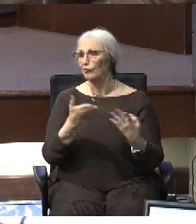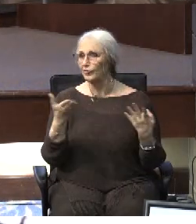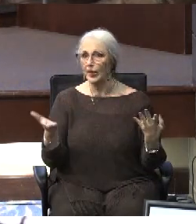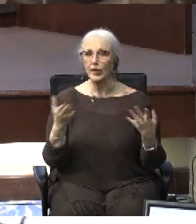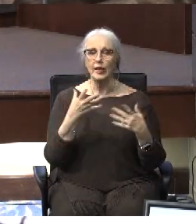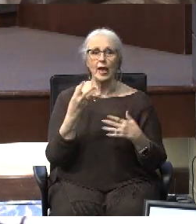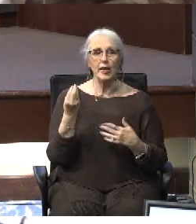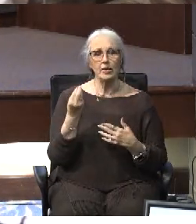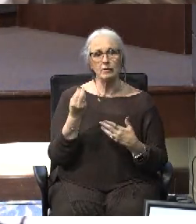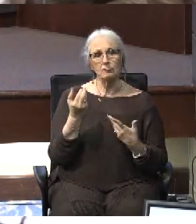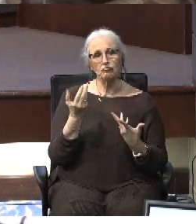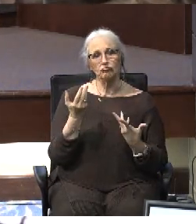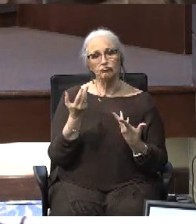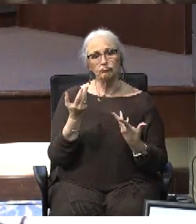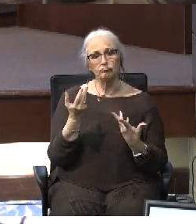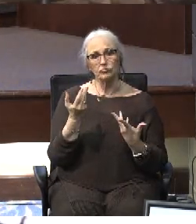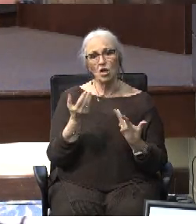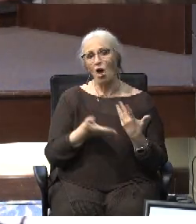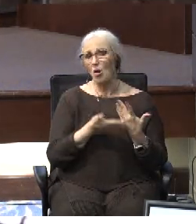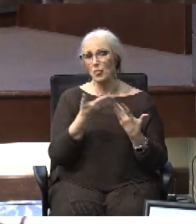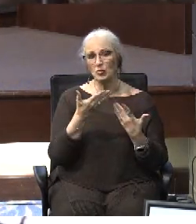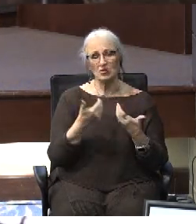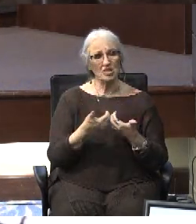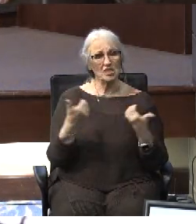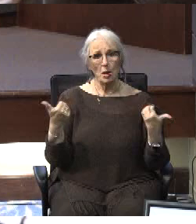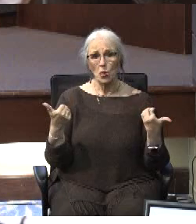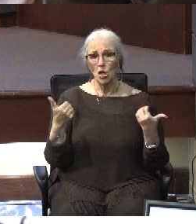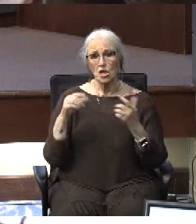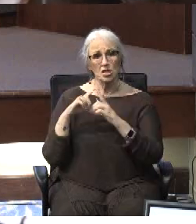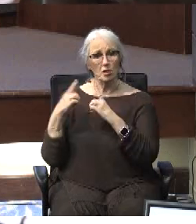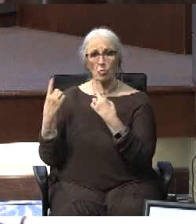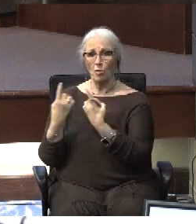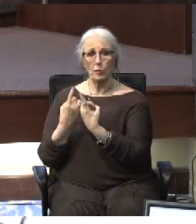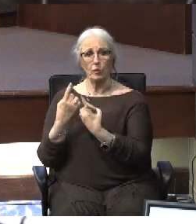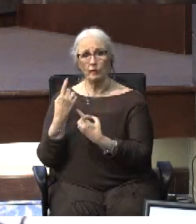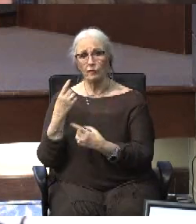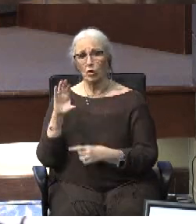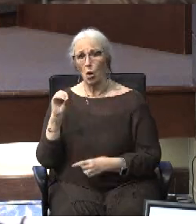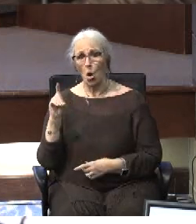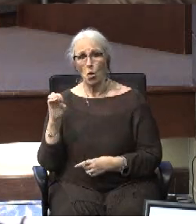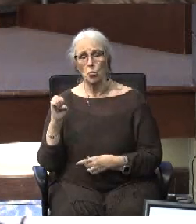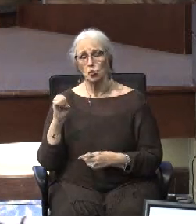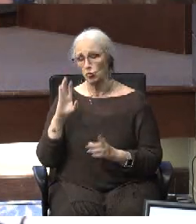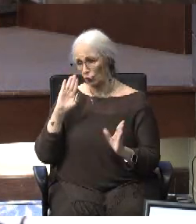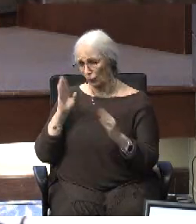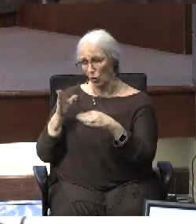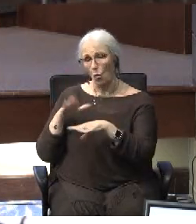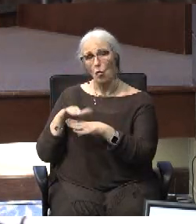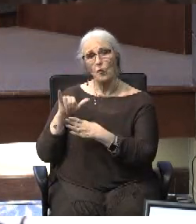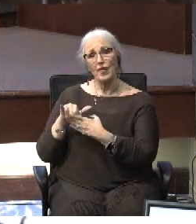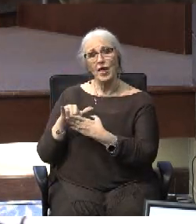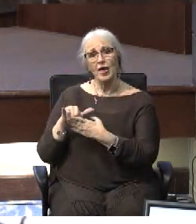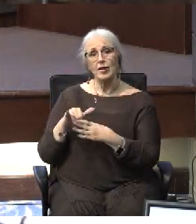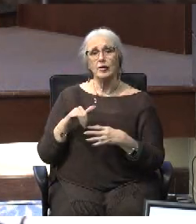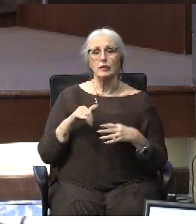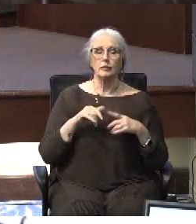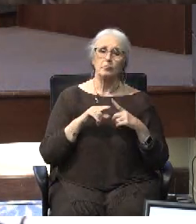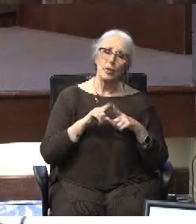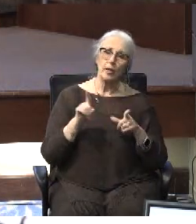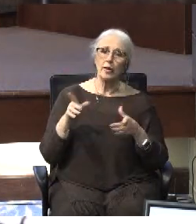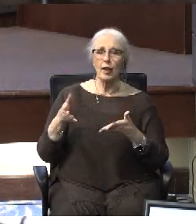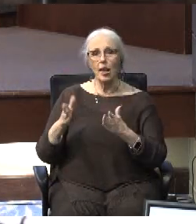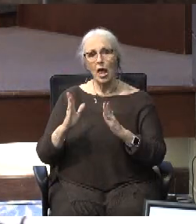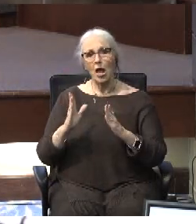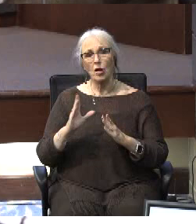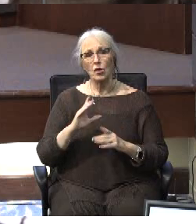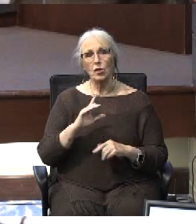It'll be almost a separate department from code. It'll be, strictly that, and code will, and that will allow